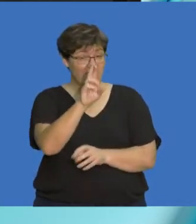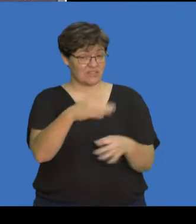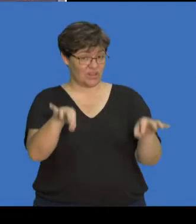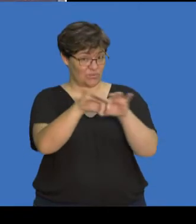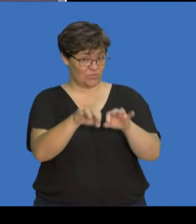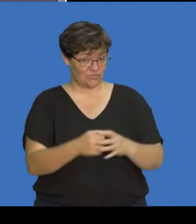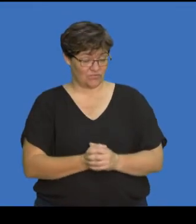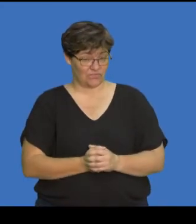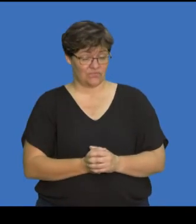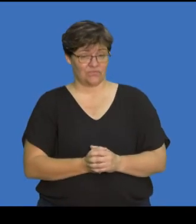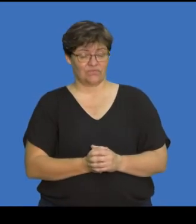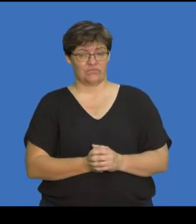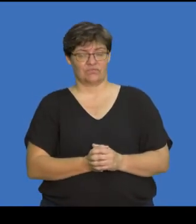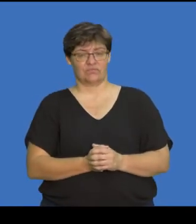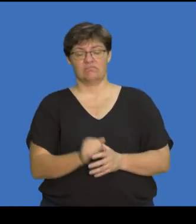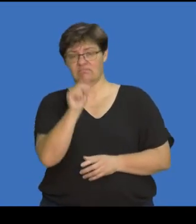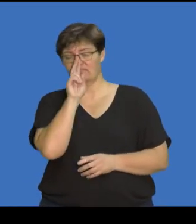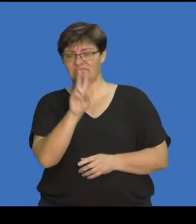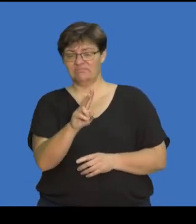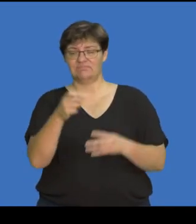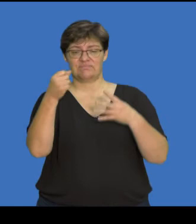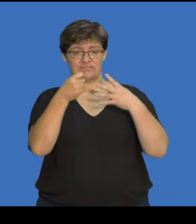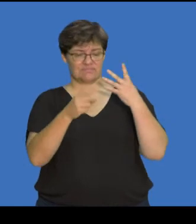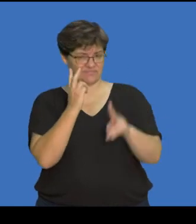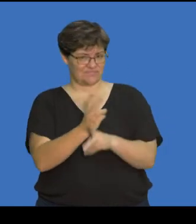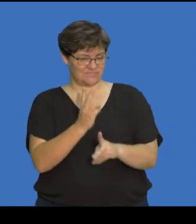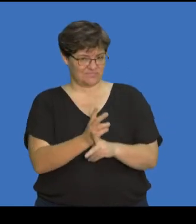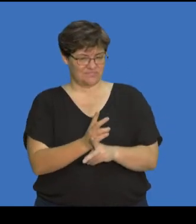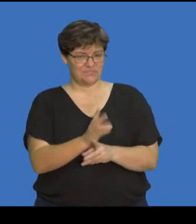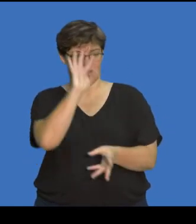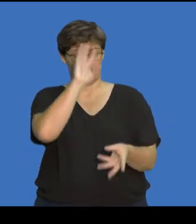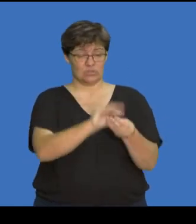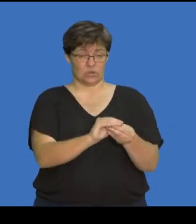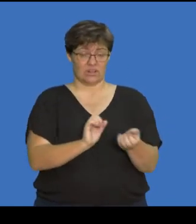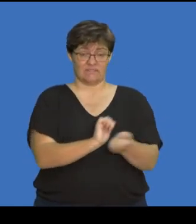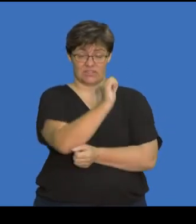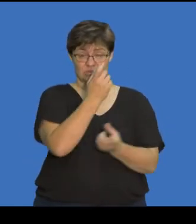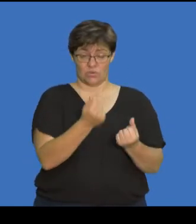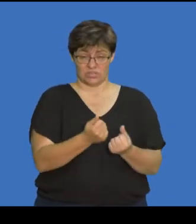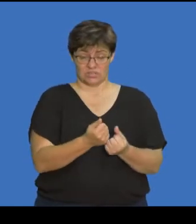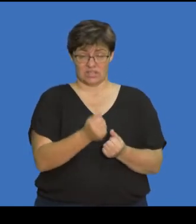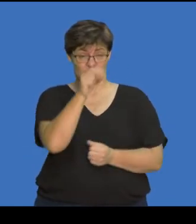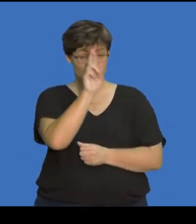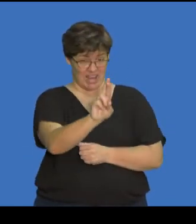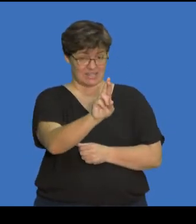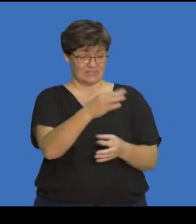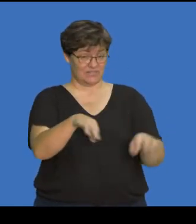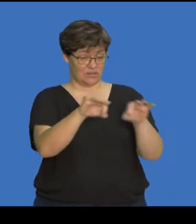value. Therefore, looking at my indicator once again, total fixed costs, remember, in rands